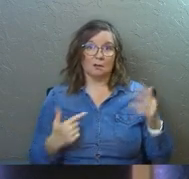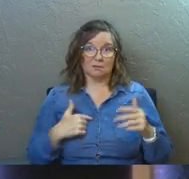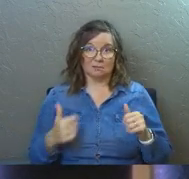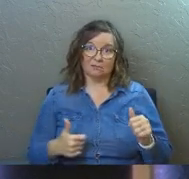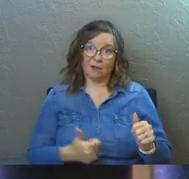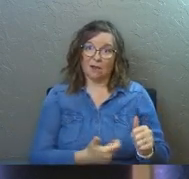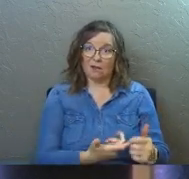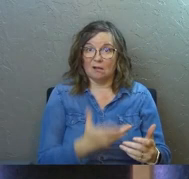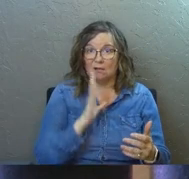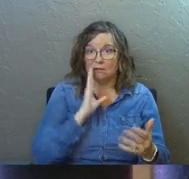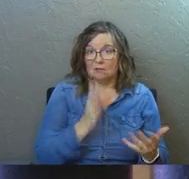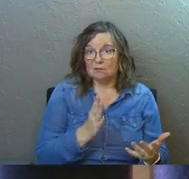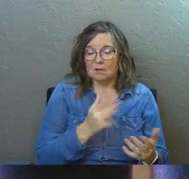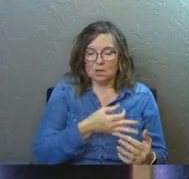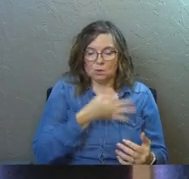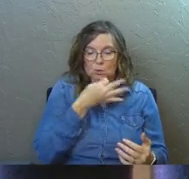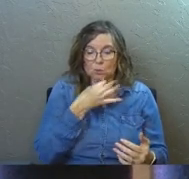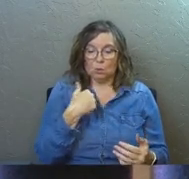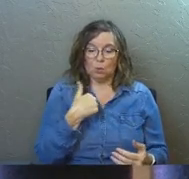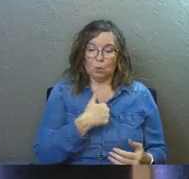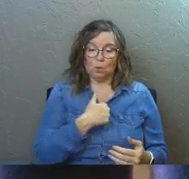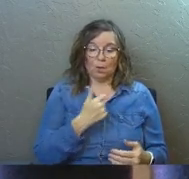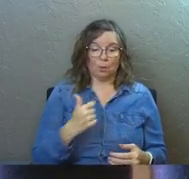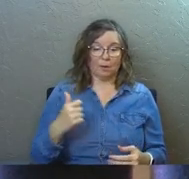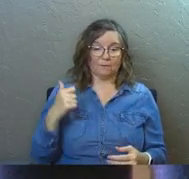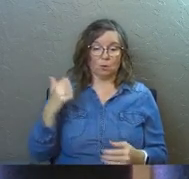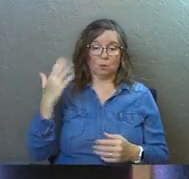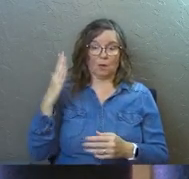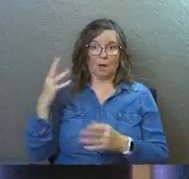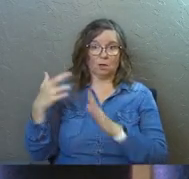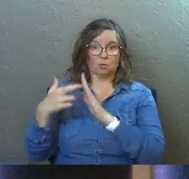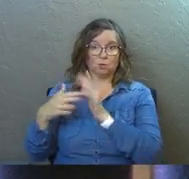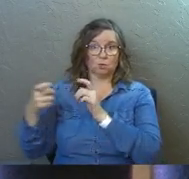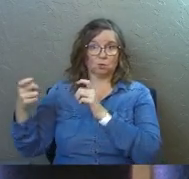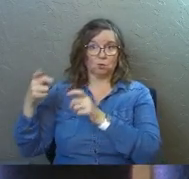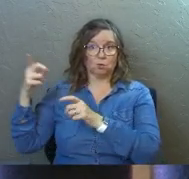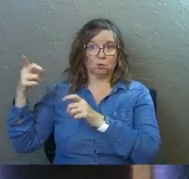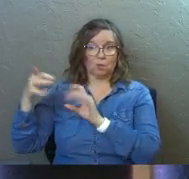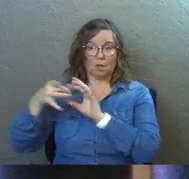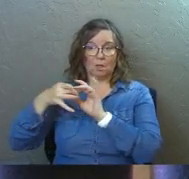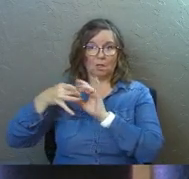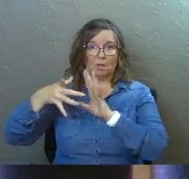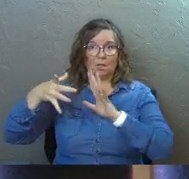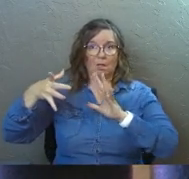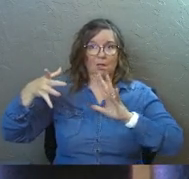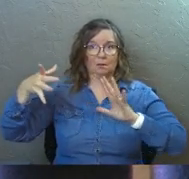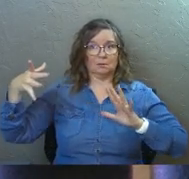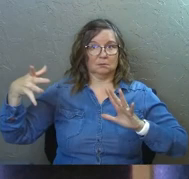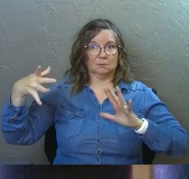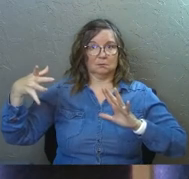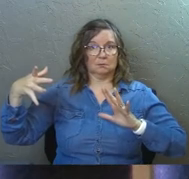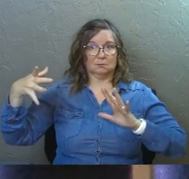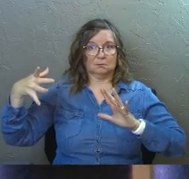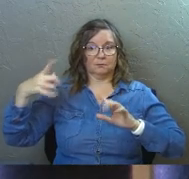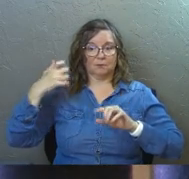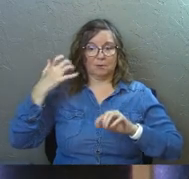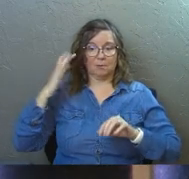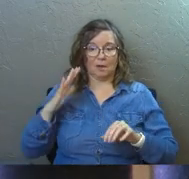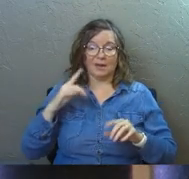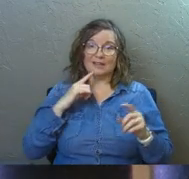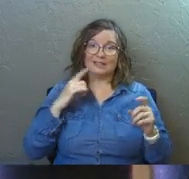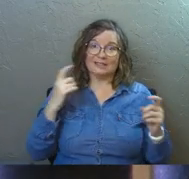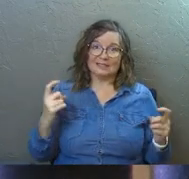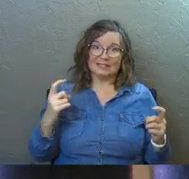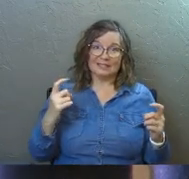wake. And as soon as we refuse God's rule, it breaks us and God. And so